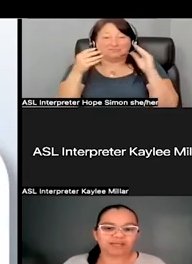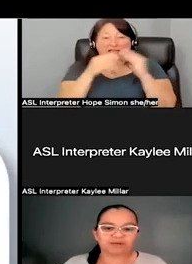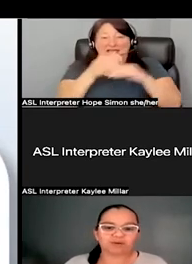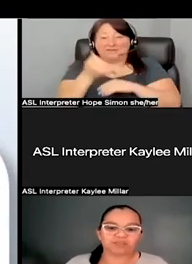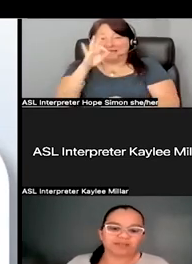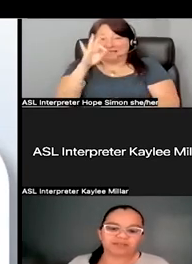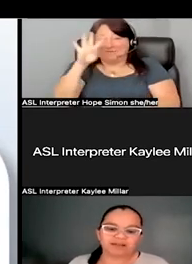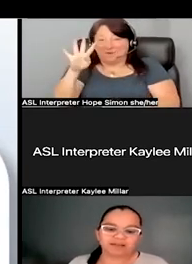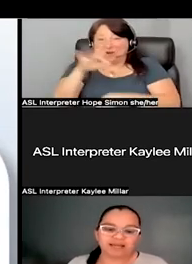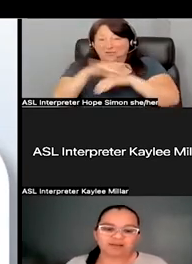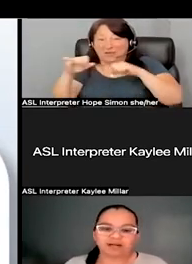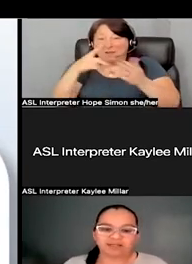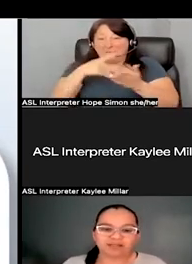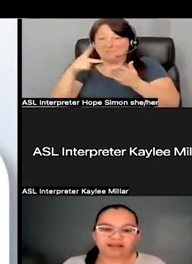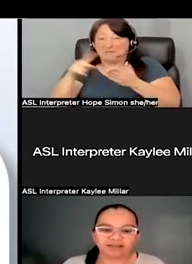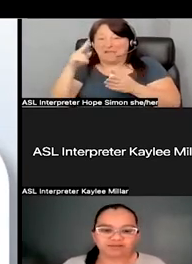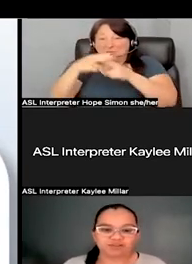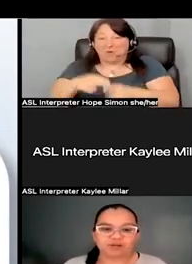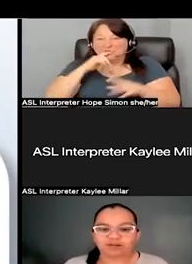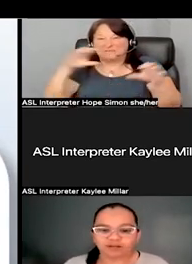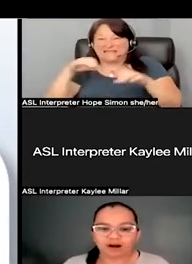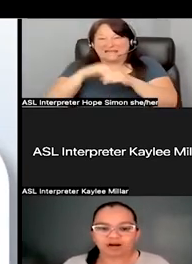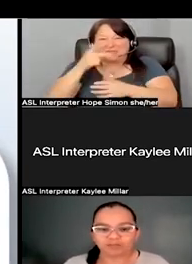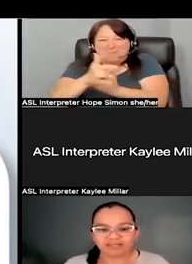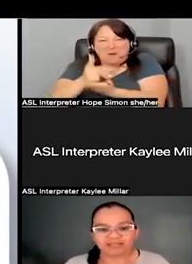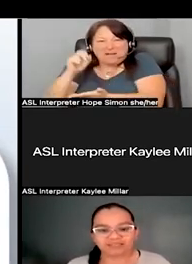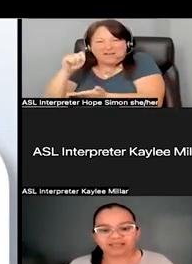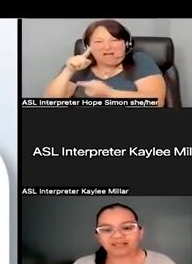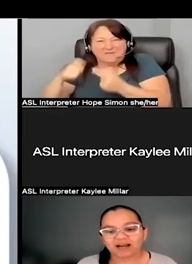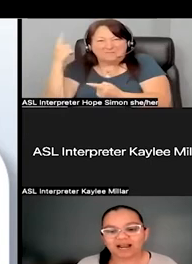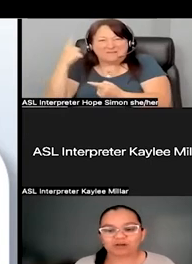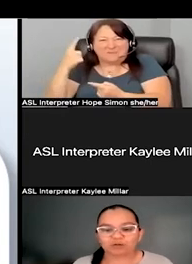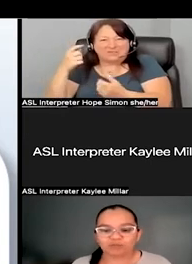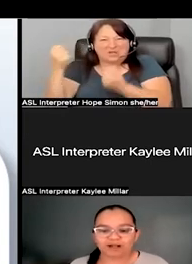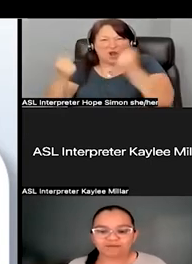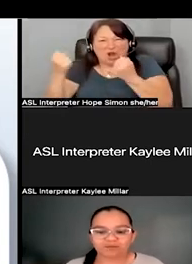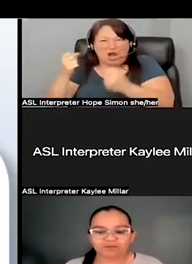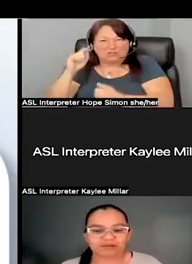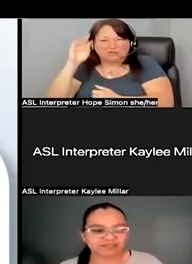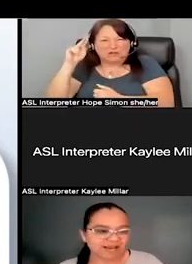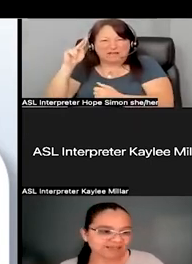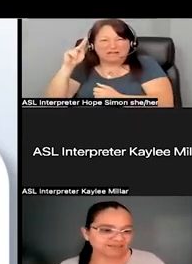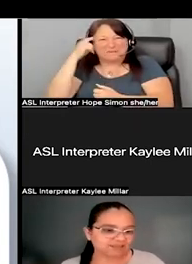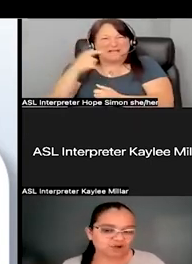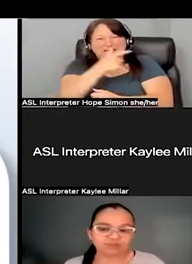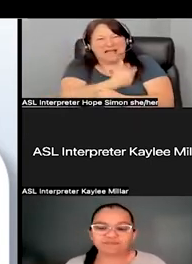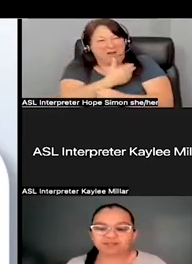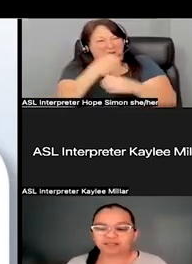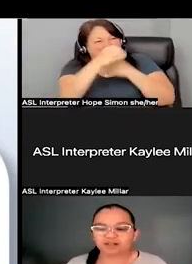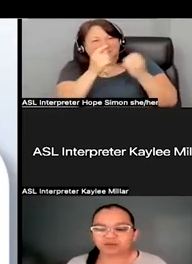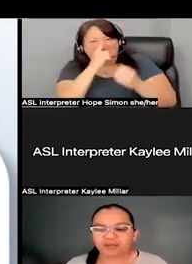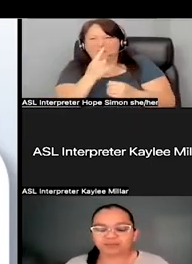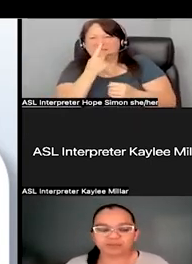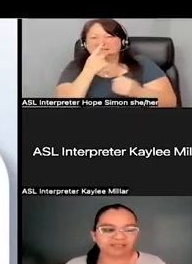earthquake, payroll was being done in a parking lot out of the trunk of a car because our corporate office was red tagged. So